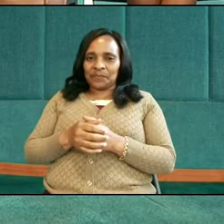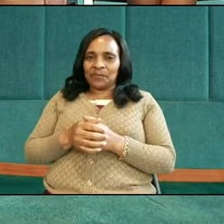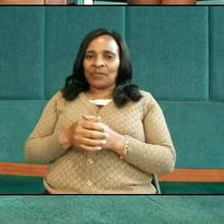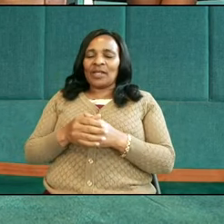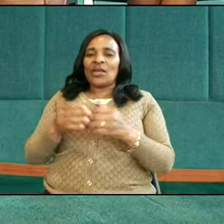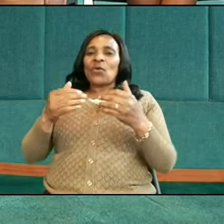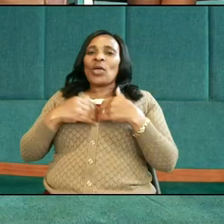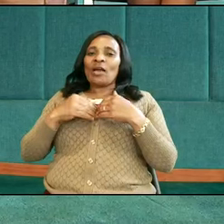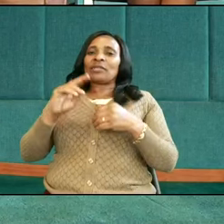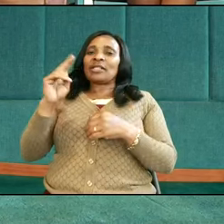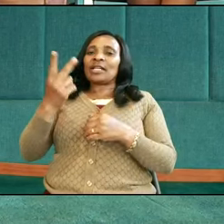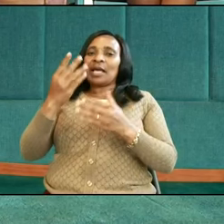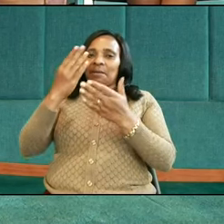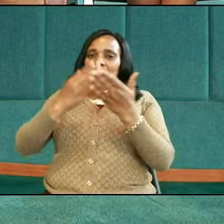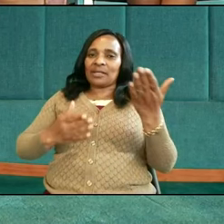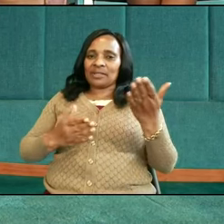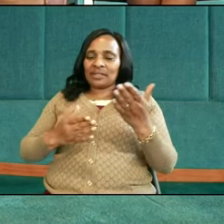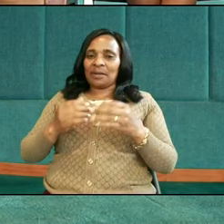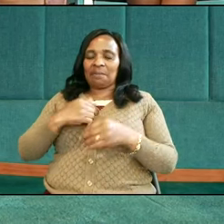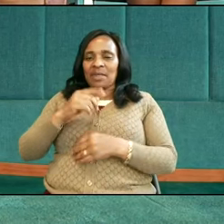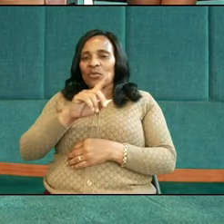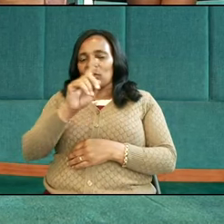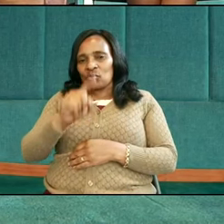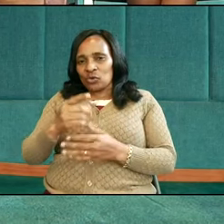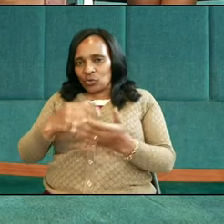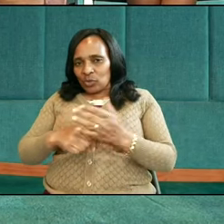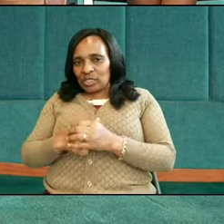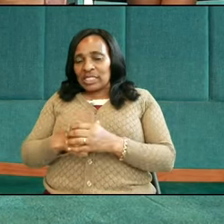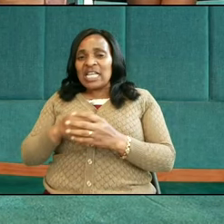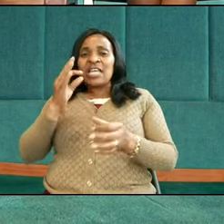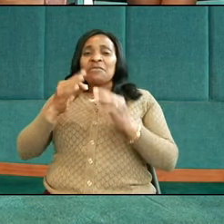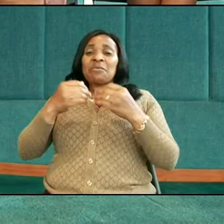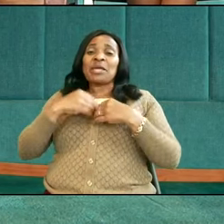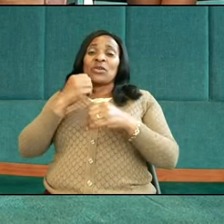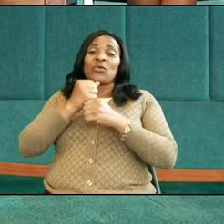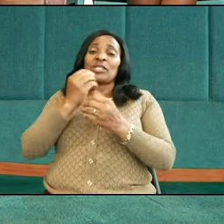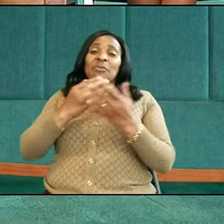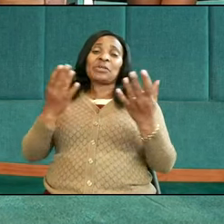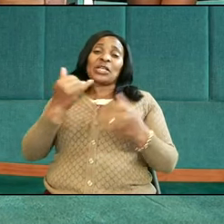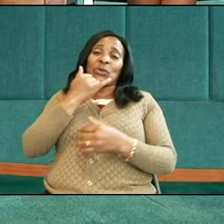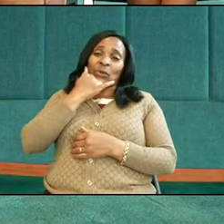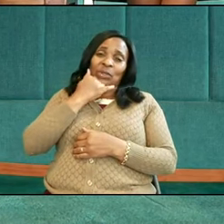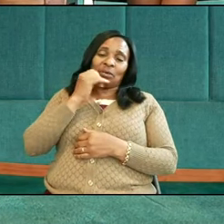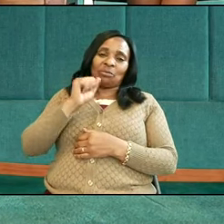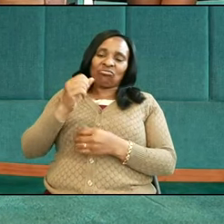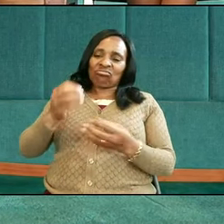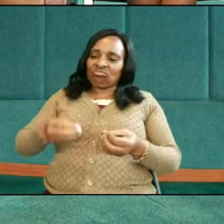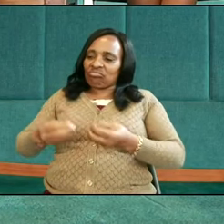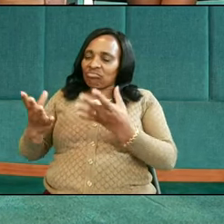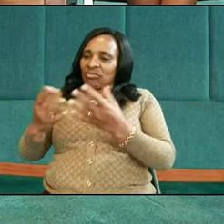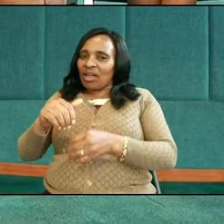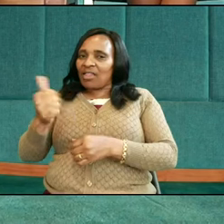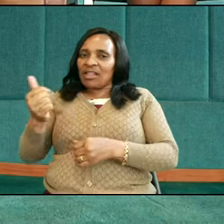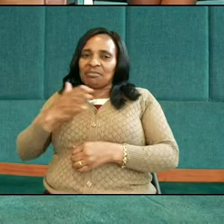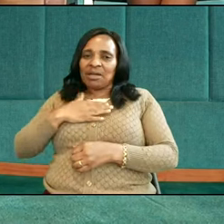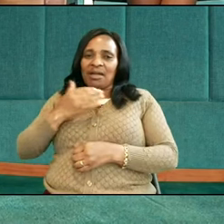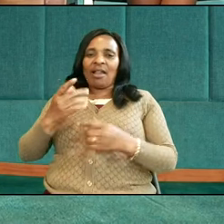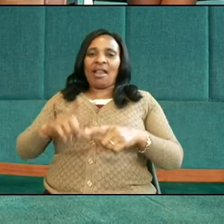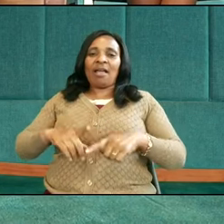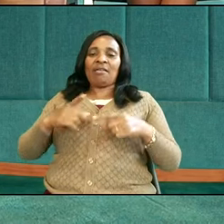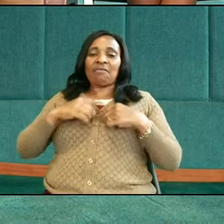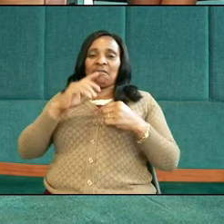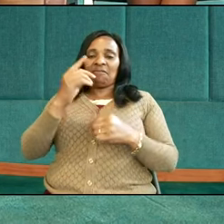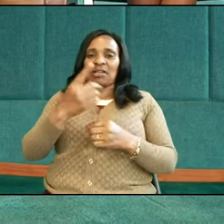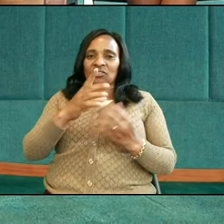We have the second part, and the question is, if I'm doing something wrong, I appreciate it when others in my life. So we have the first